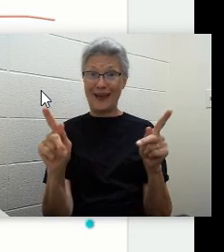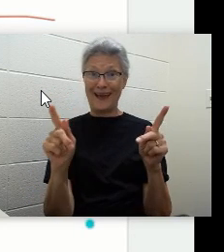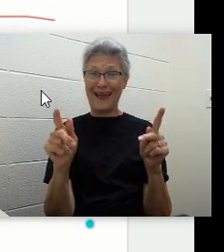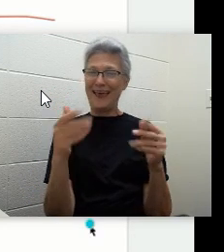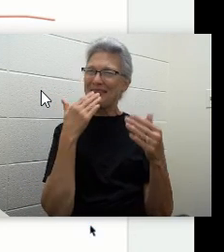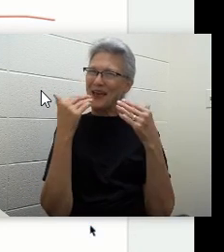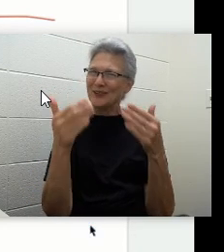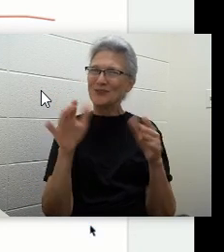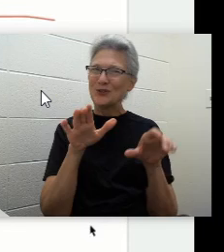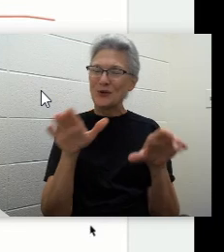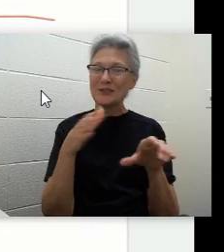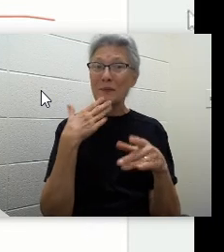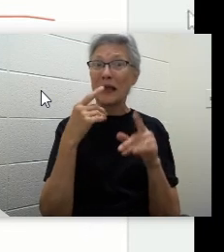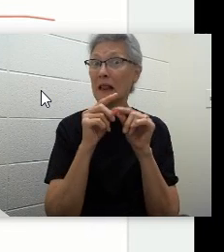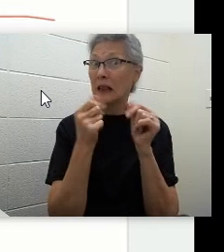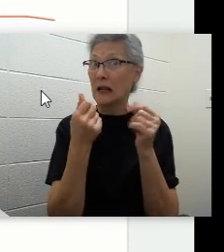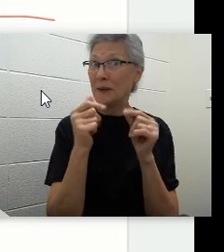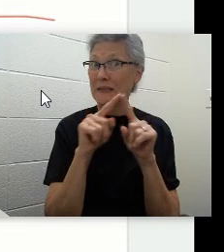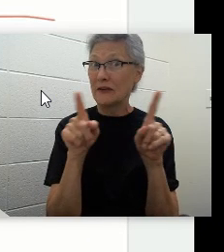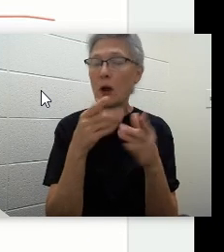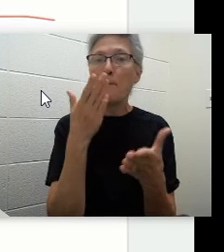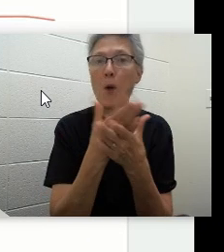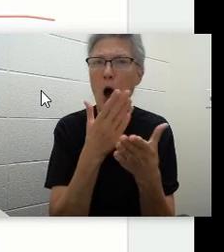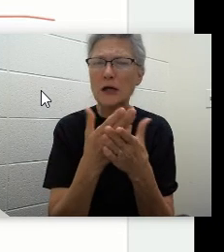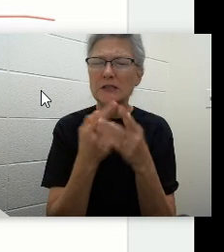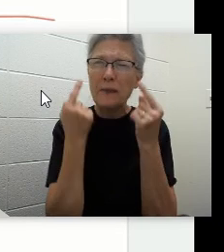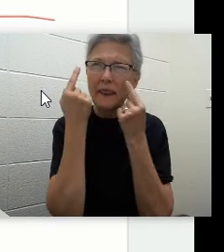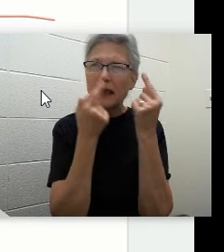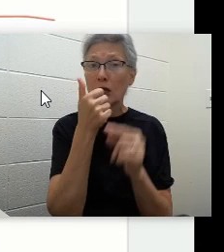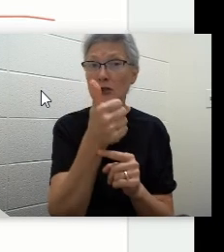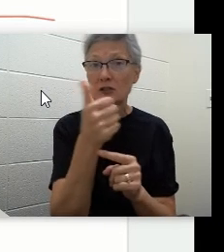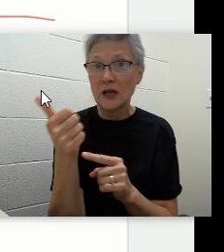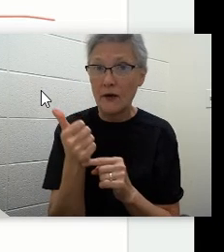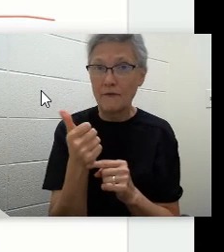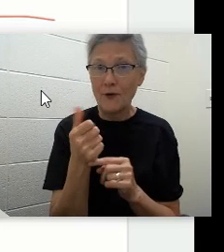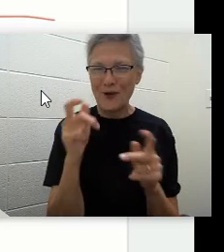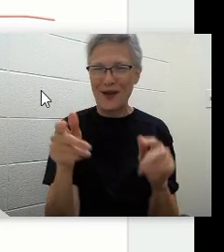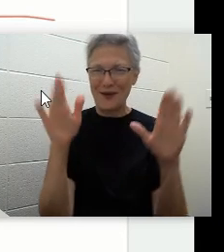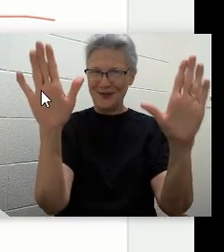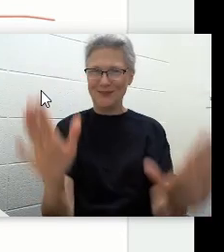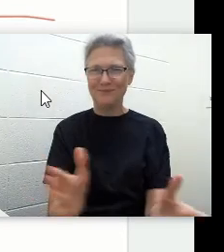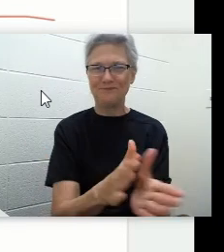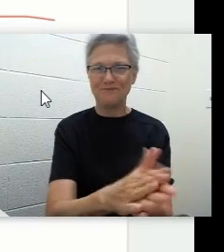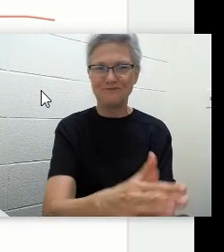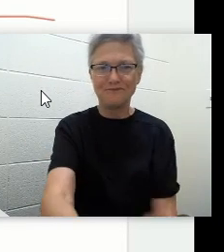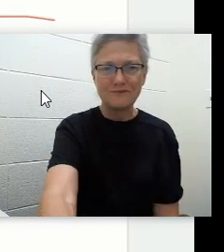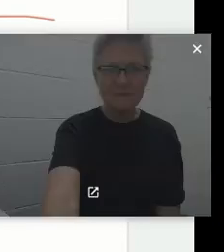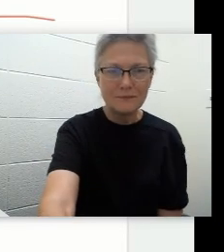guys, thanks for doing something a little bit different, pausing and thinking through it together. Awesome job.